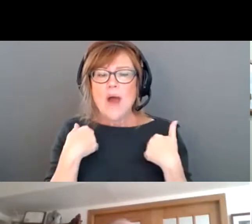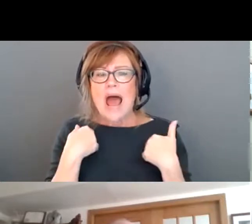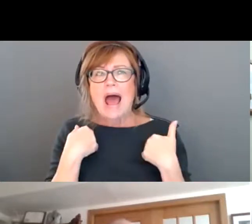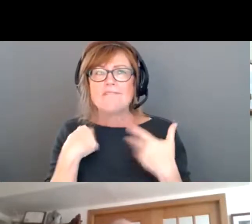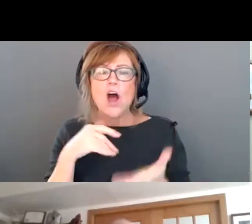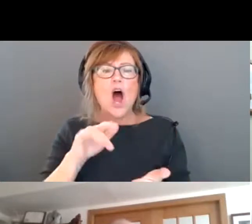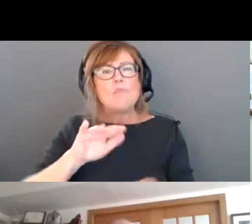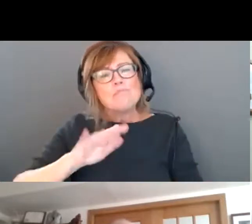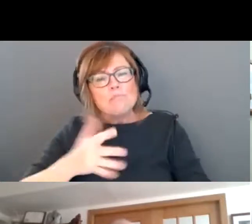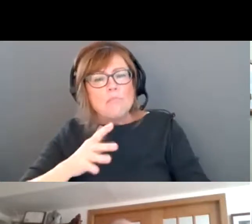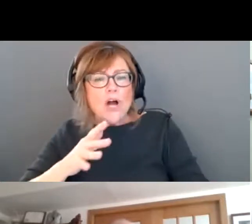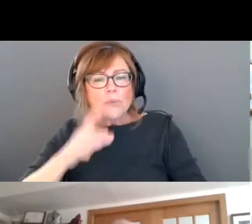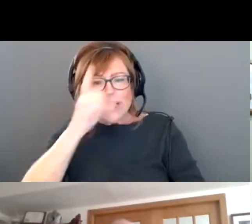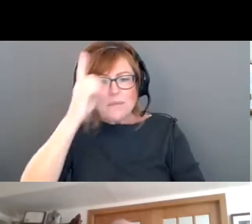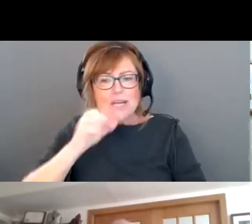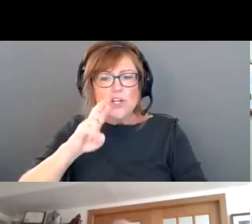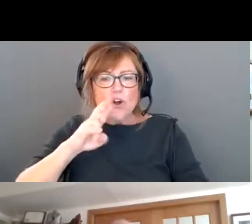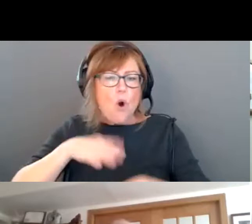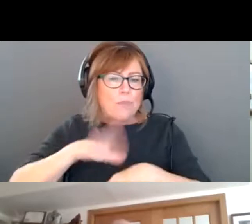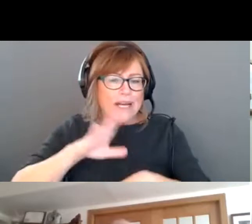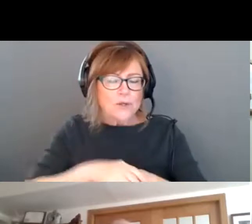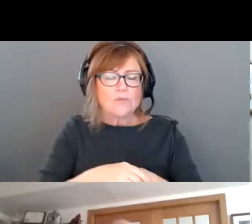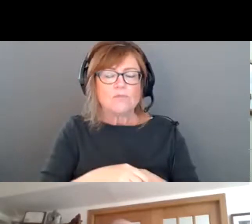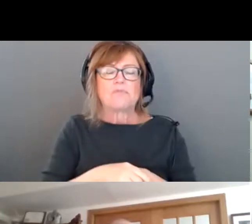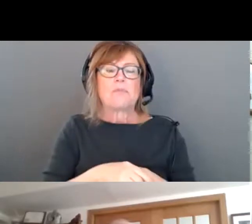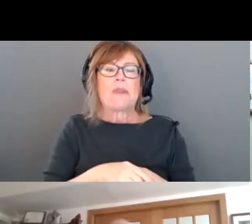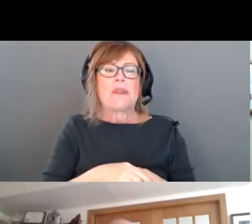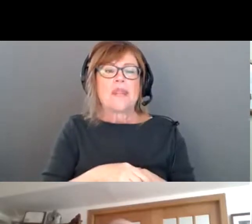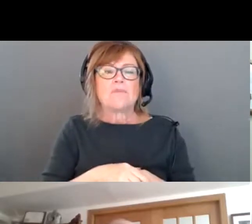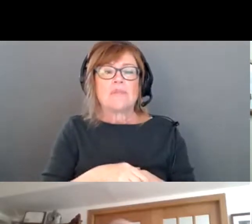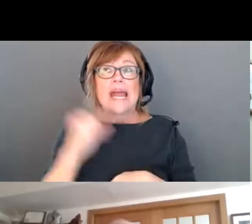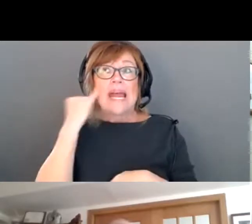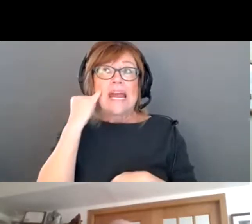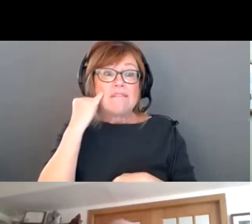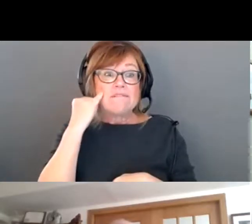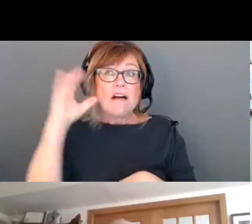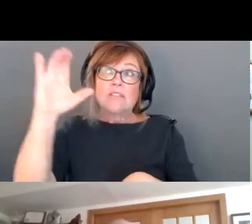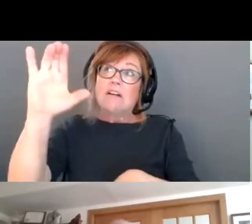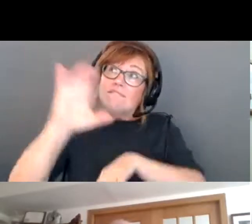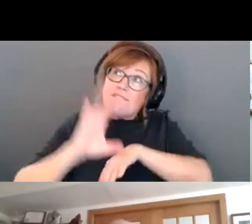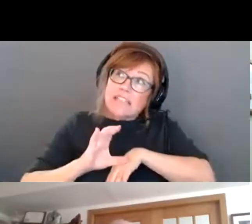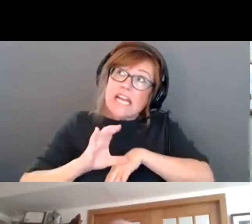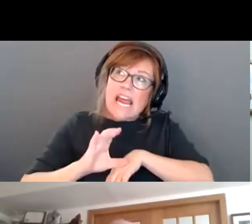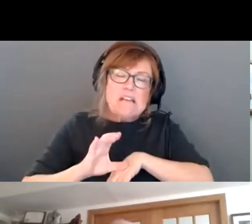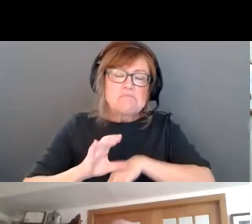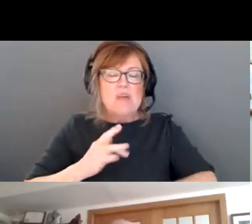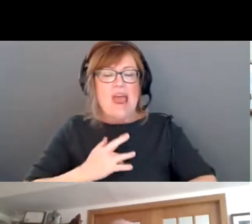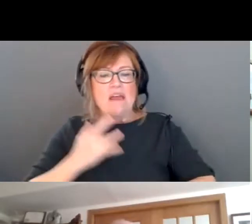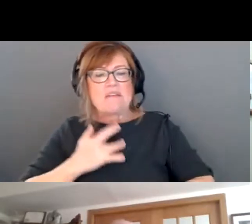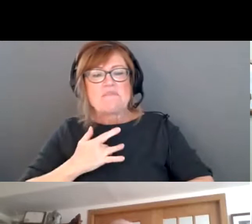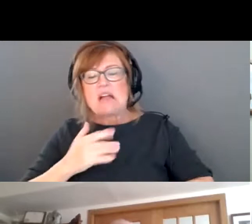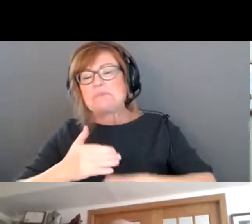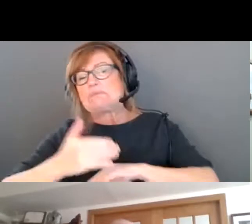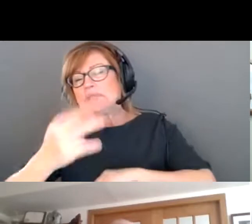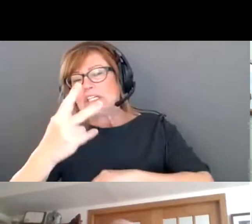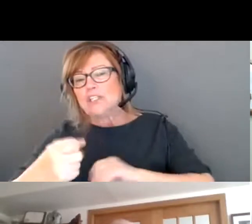It will be probably, assuming we get our funding, it'll be at least 2 years before we will have the